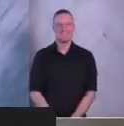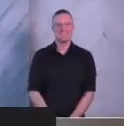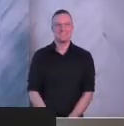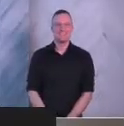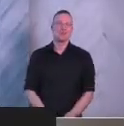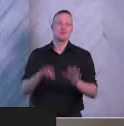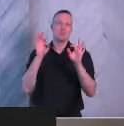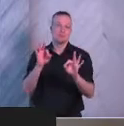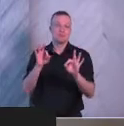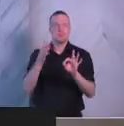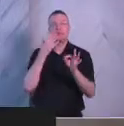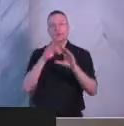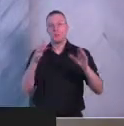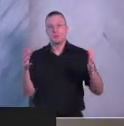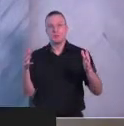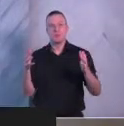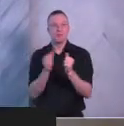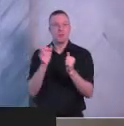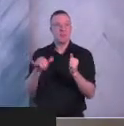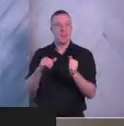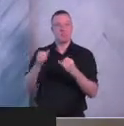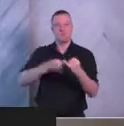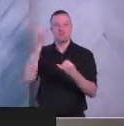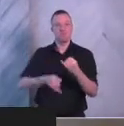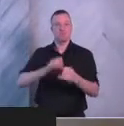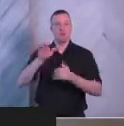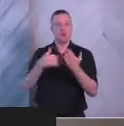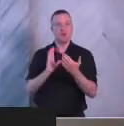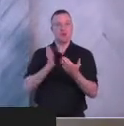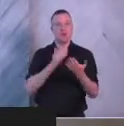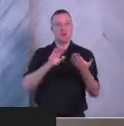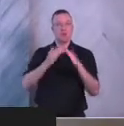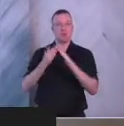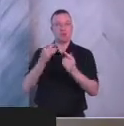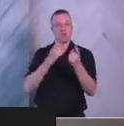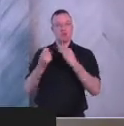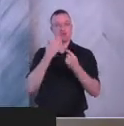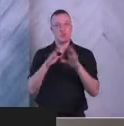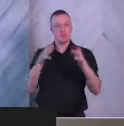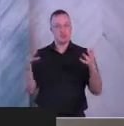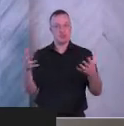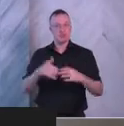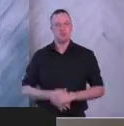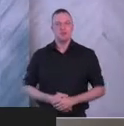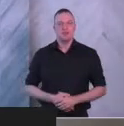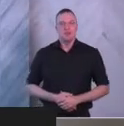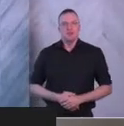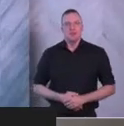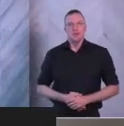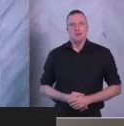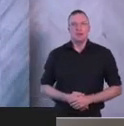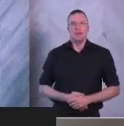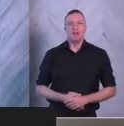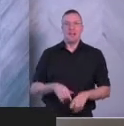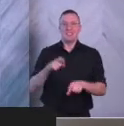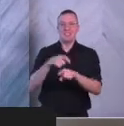Perfect. And thank you very much. And with that, that concludes all of our community questions. So thank you very much. With the